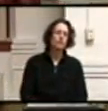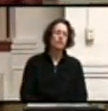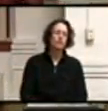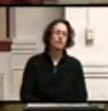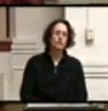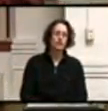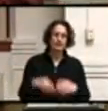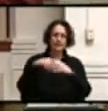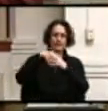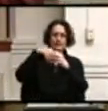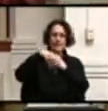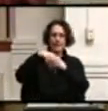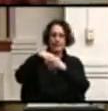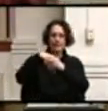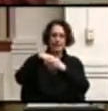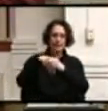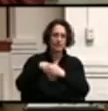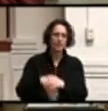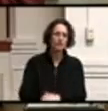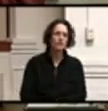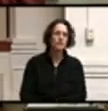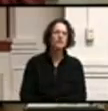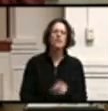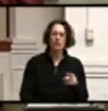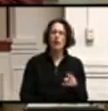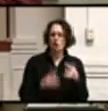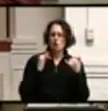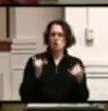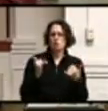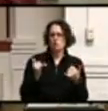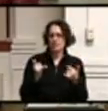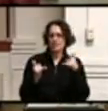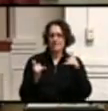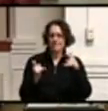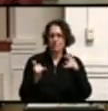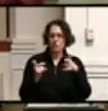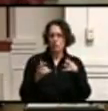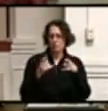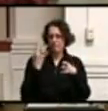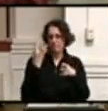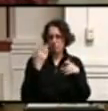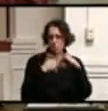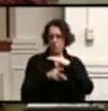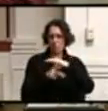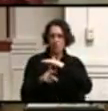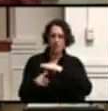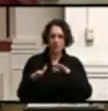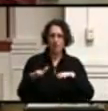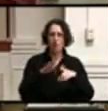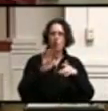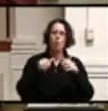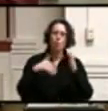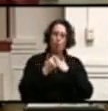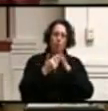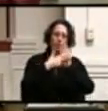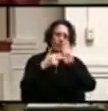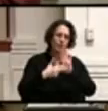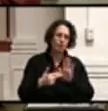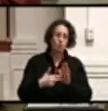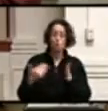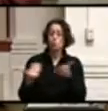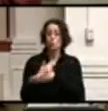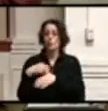the original four apparatus bays, and we've got all of the vehicles marked here as to what can go where. A new